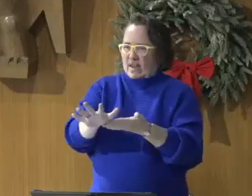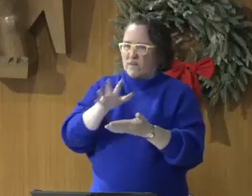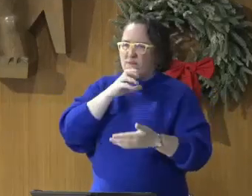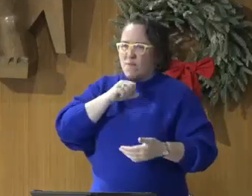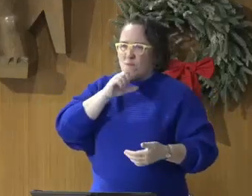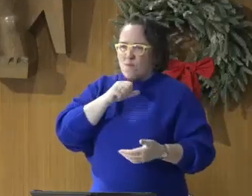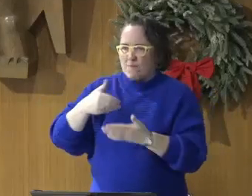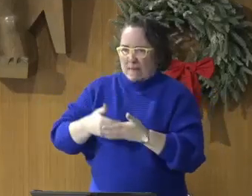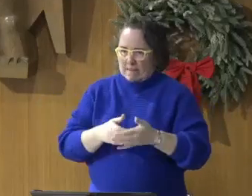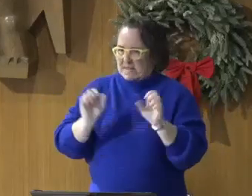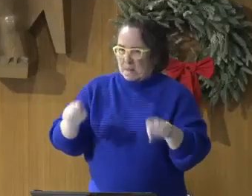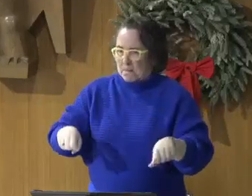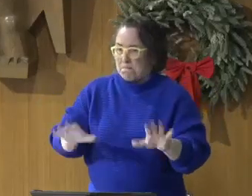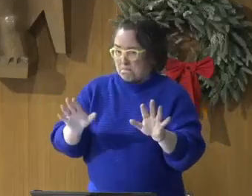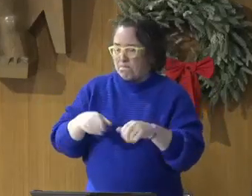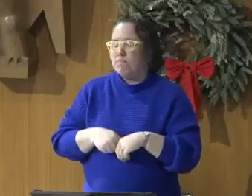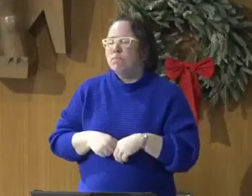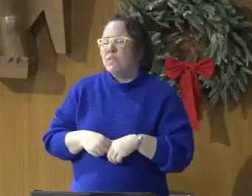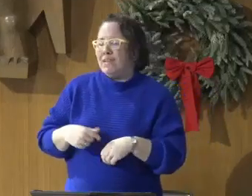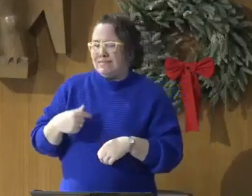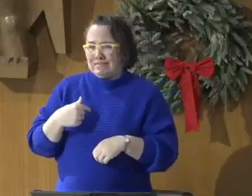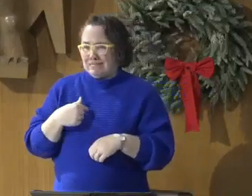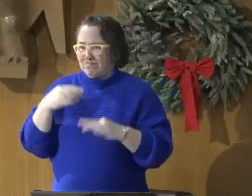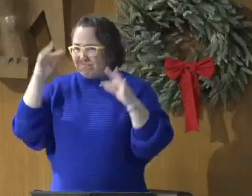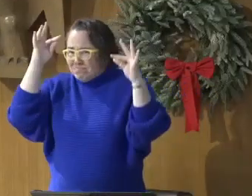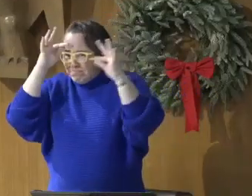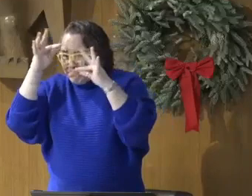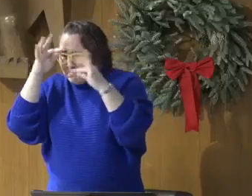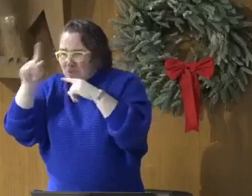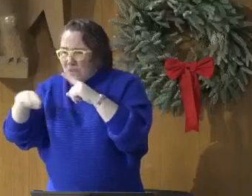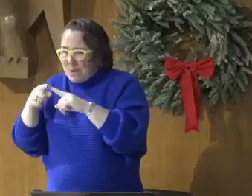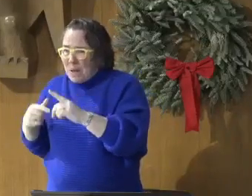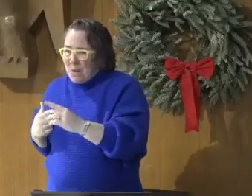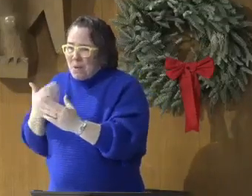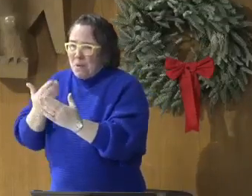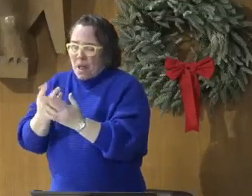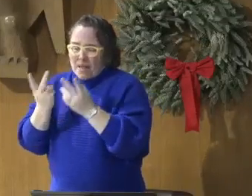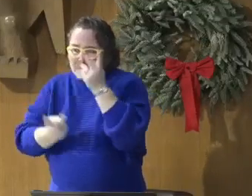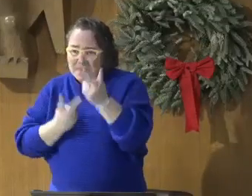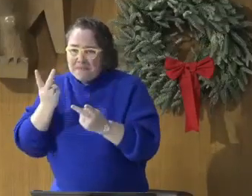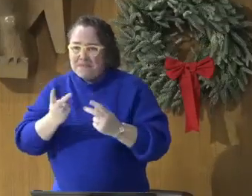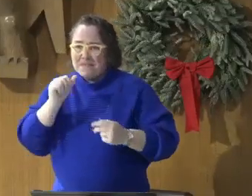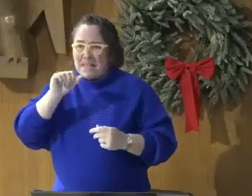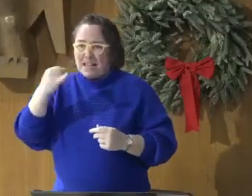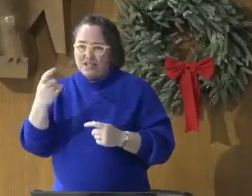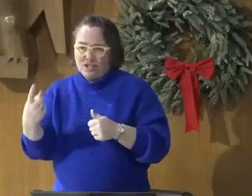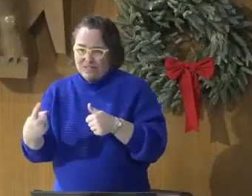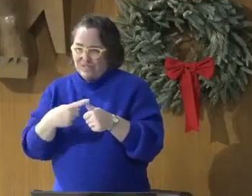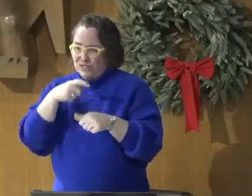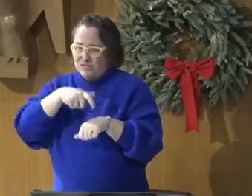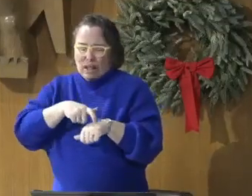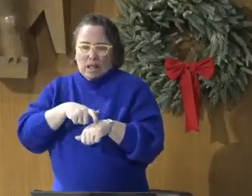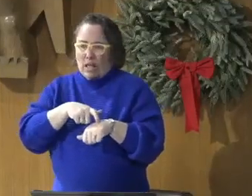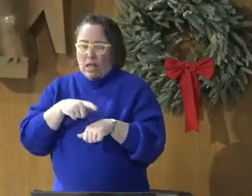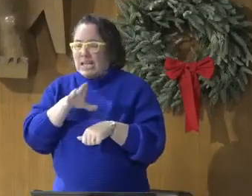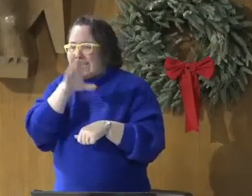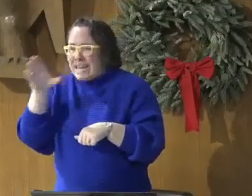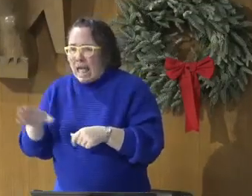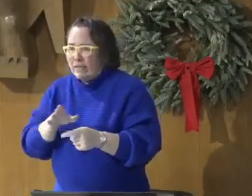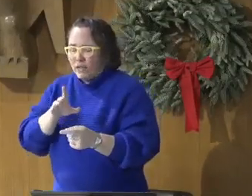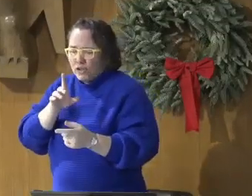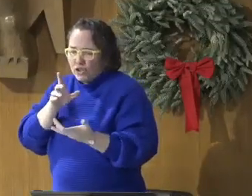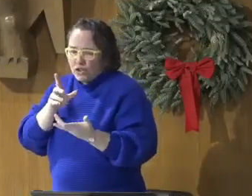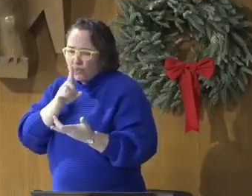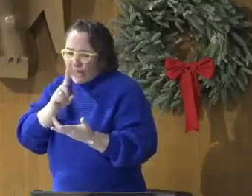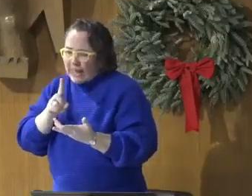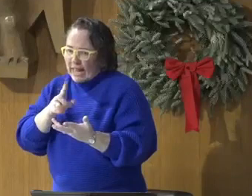didn't know much of any of this when we arrived in San Diego. In fact, having not been around many